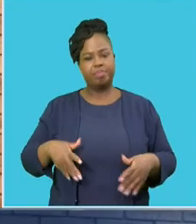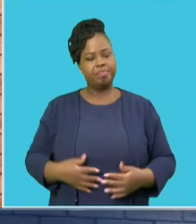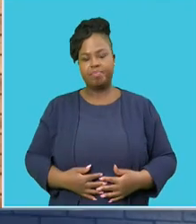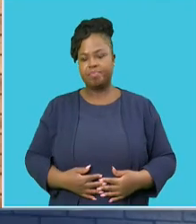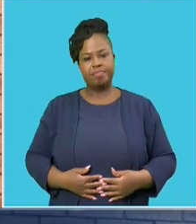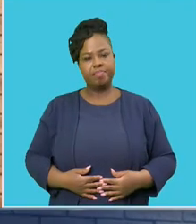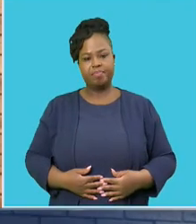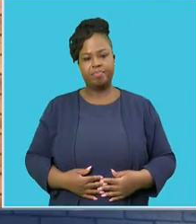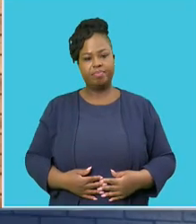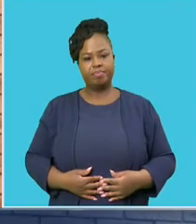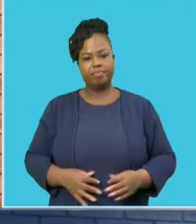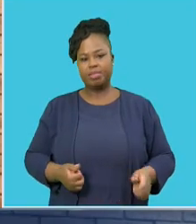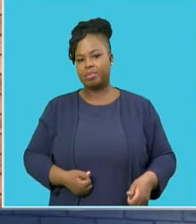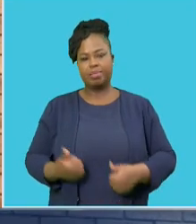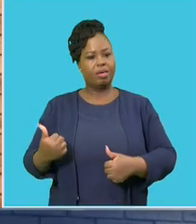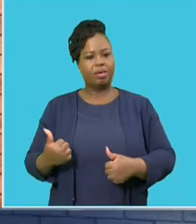vanilam bu